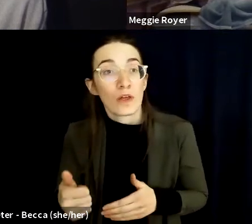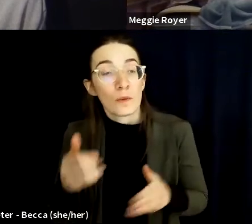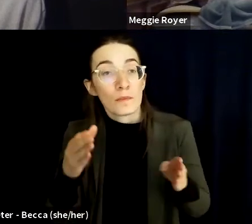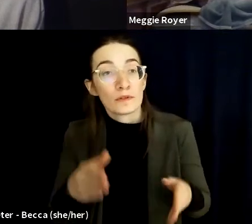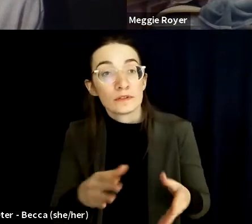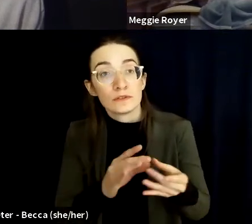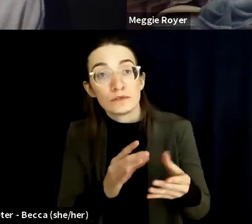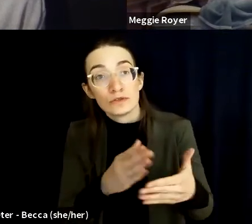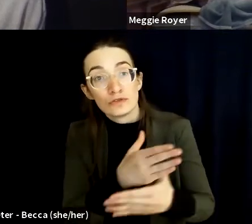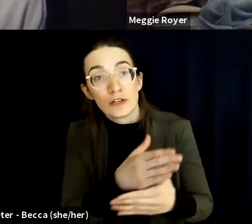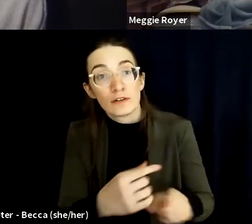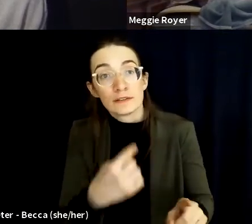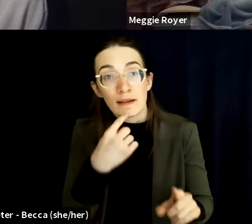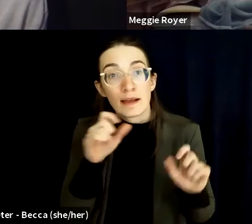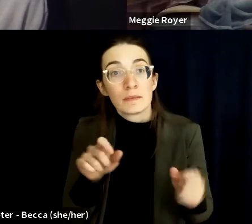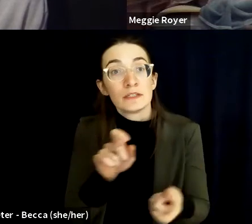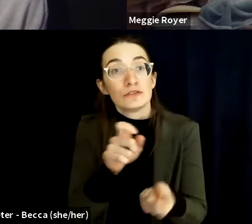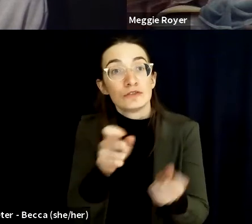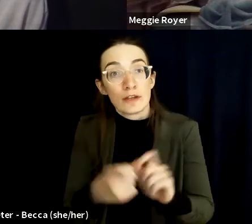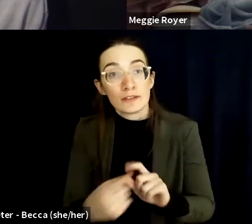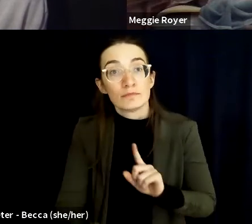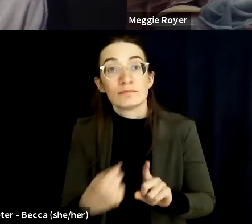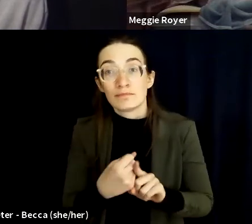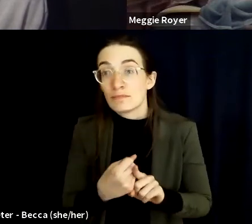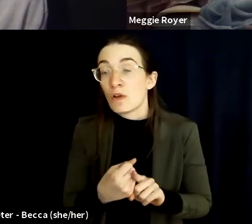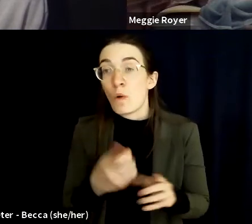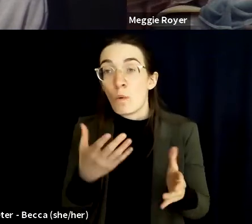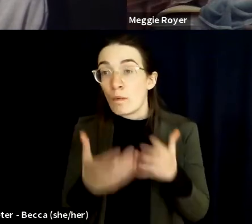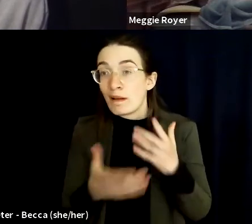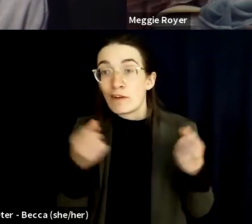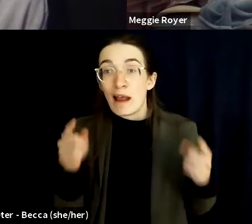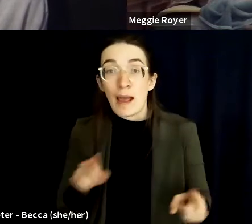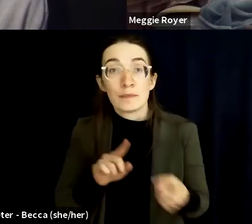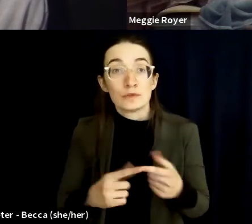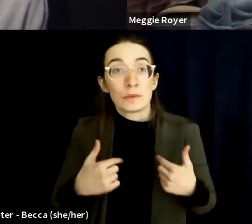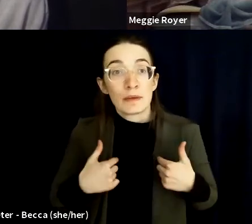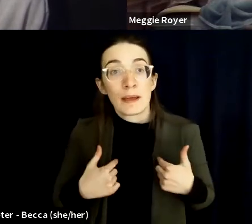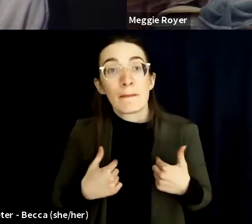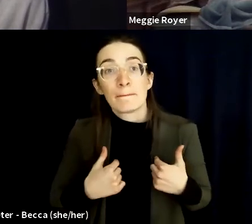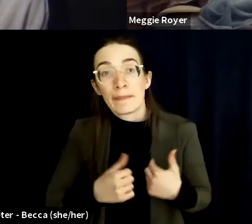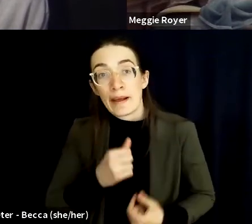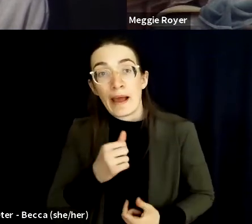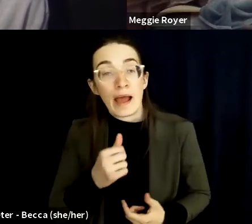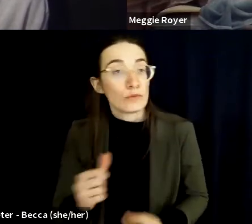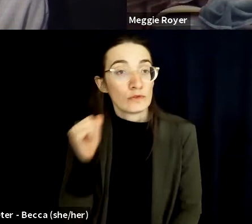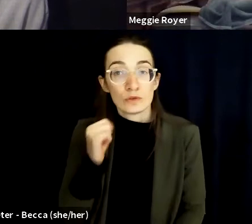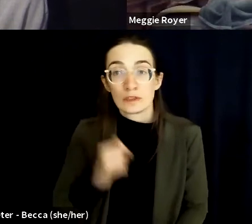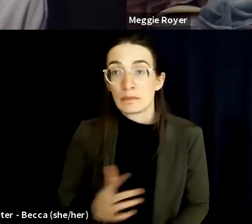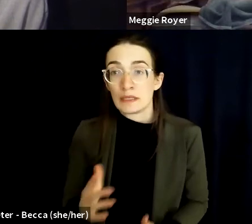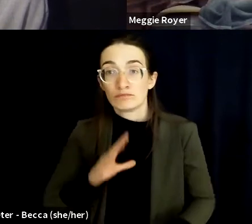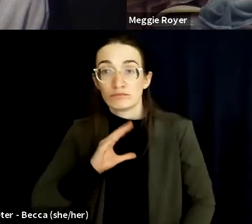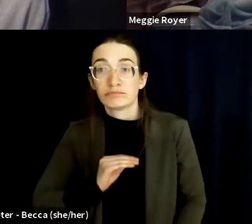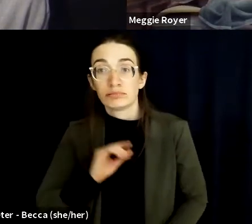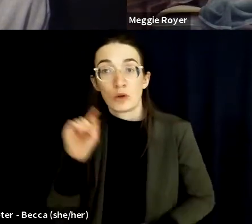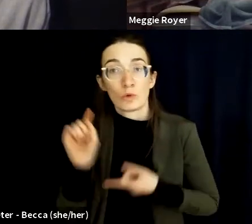changed by what happens to me. I refuse to be reduced by it. I'm grateful I am still breathing. Okay. Thank you so